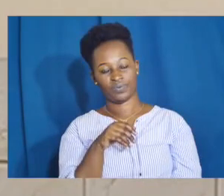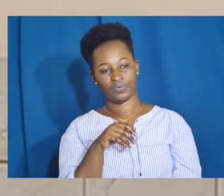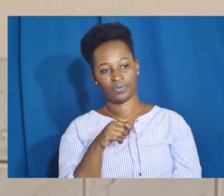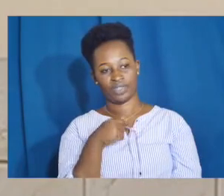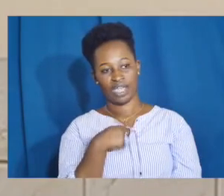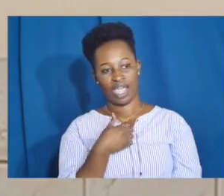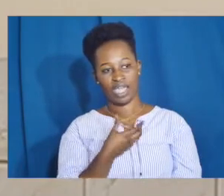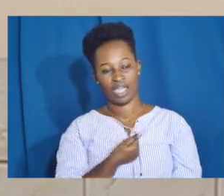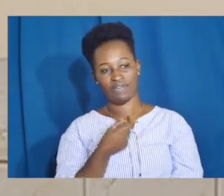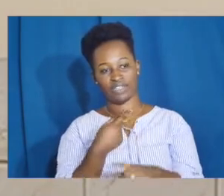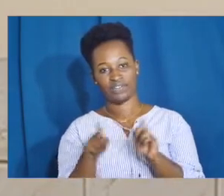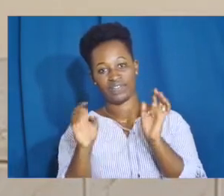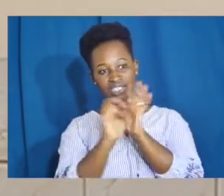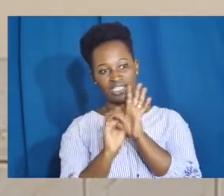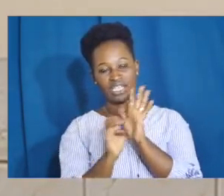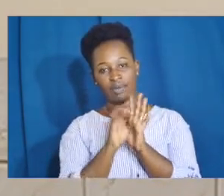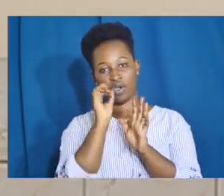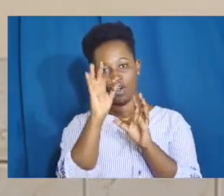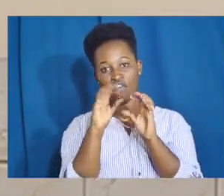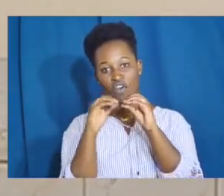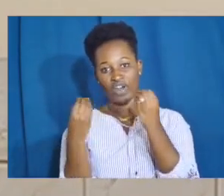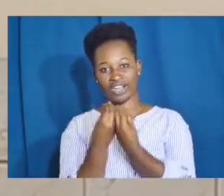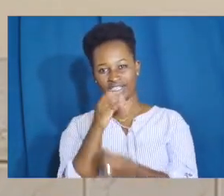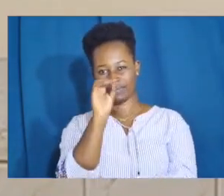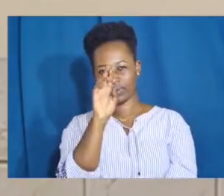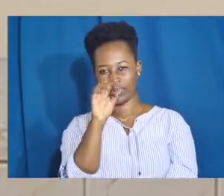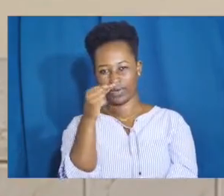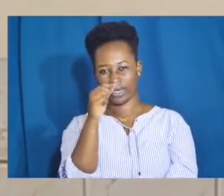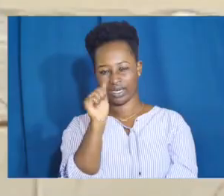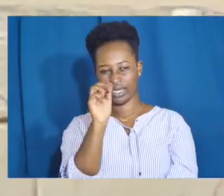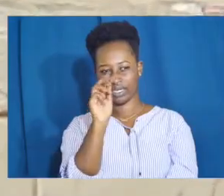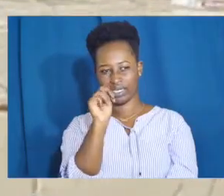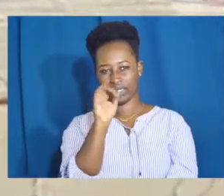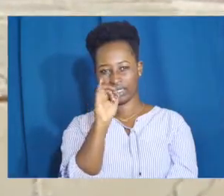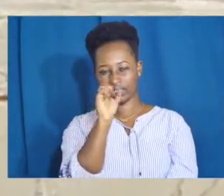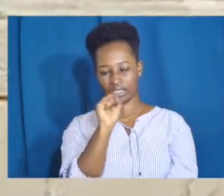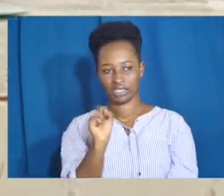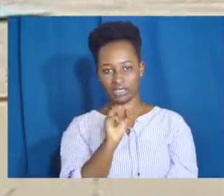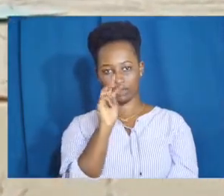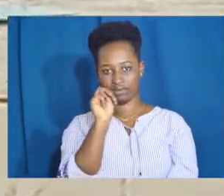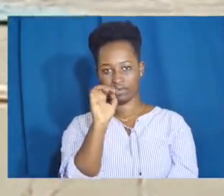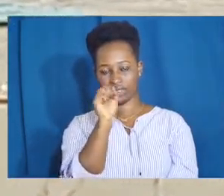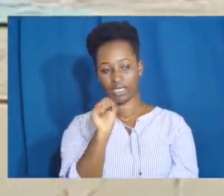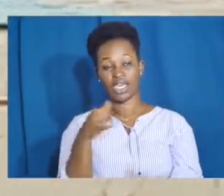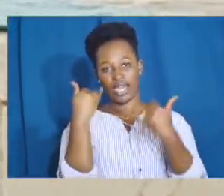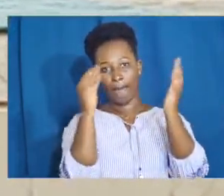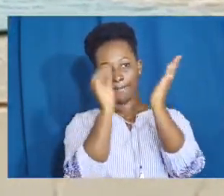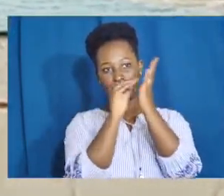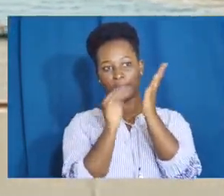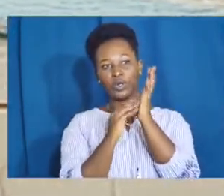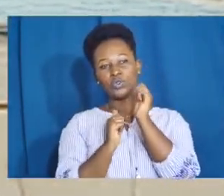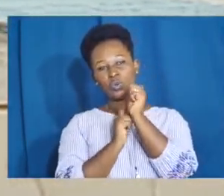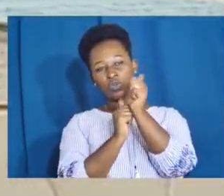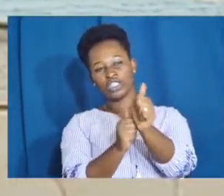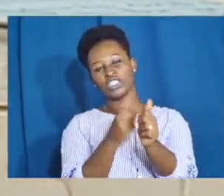I have different examples of organisms. We are going to classify them according to what we have